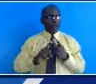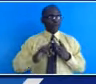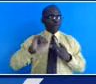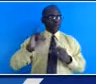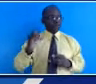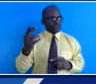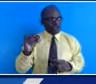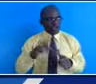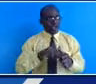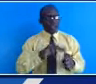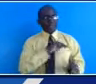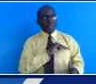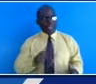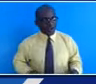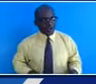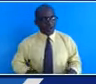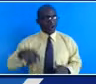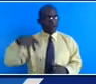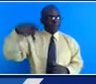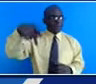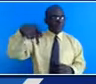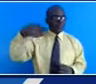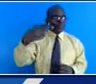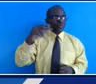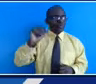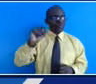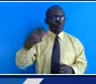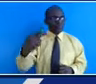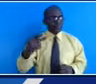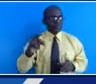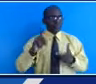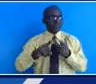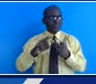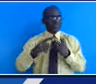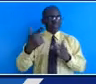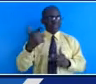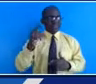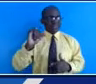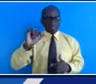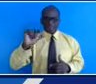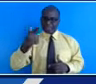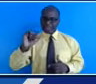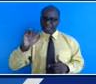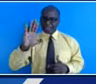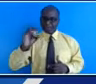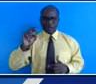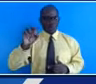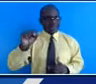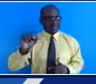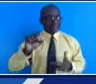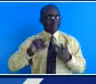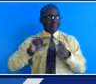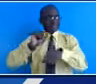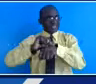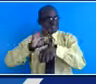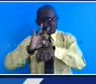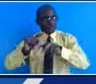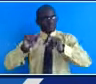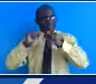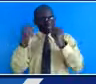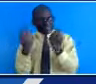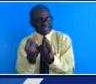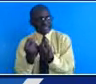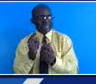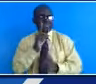Gibbons and her team. We've got a long way to go. 2 weeks from today, if all goes well, we'll enter phase three. That will fully open